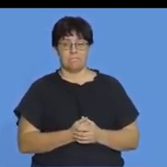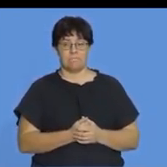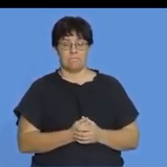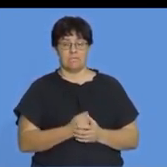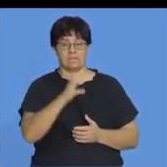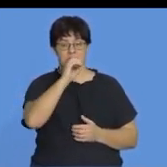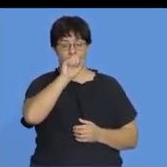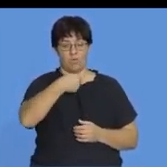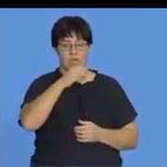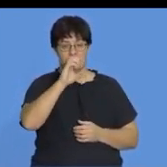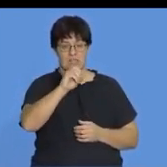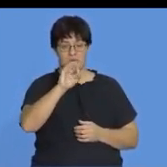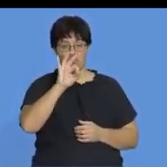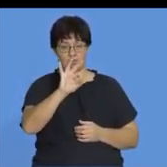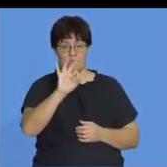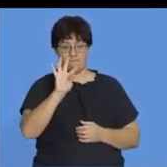decimal fraction,